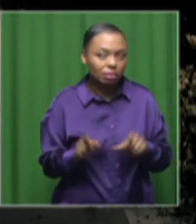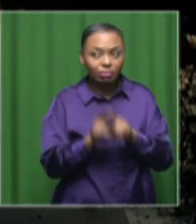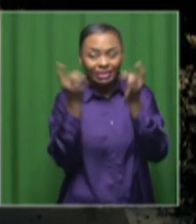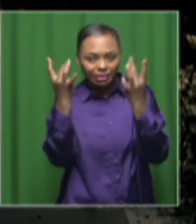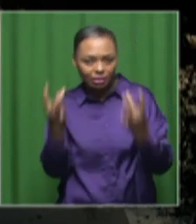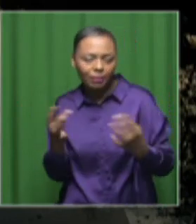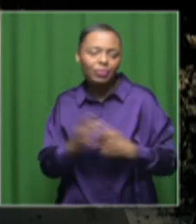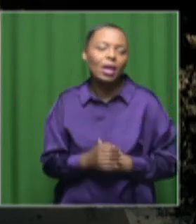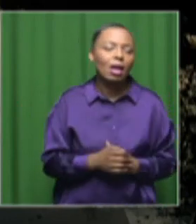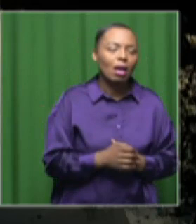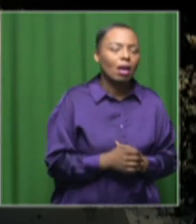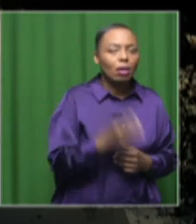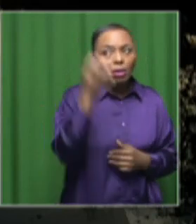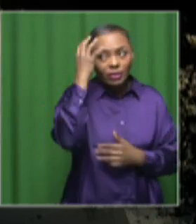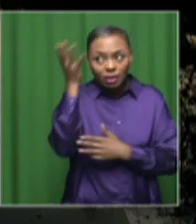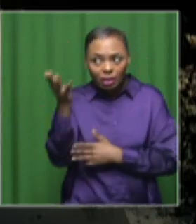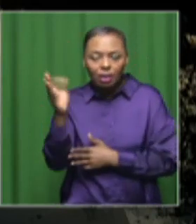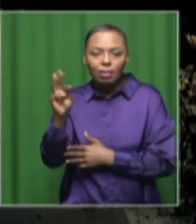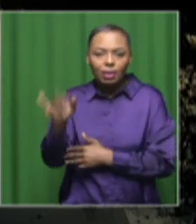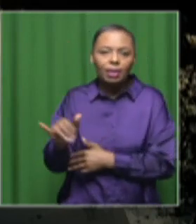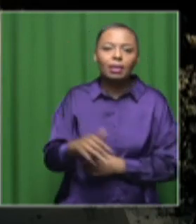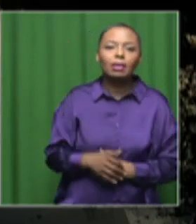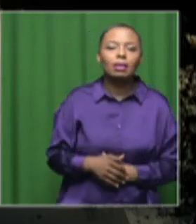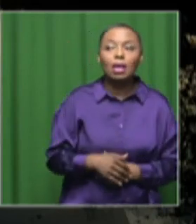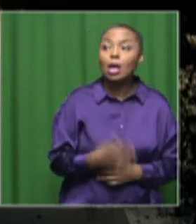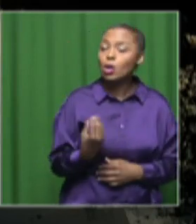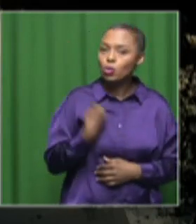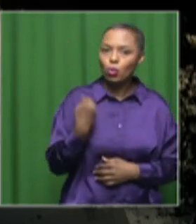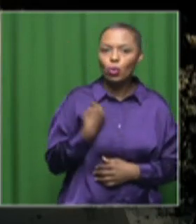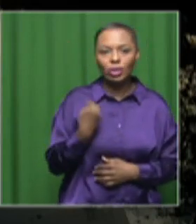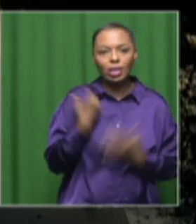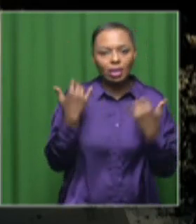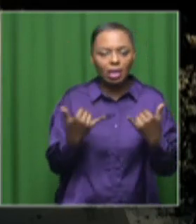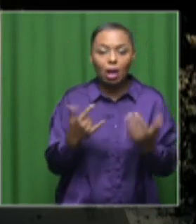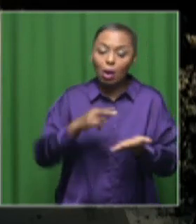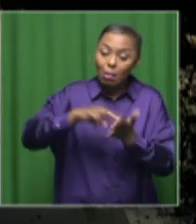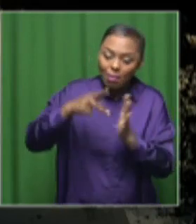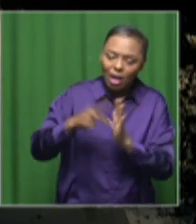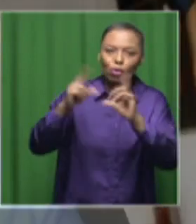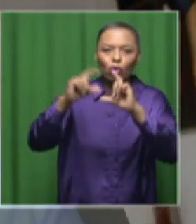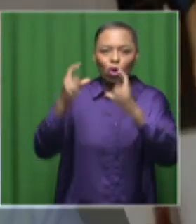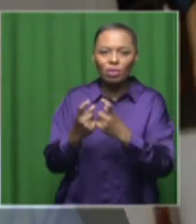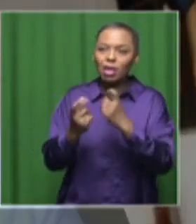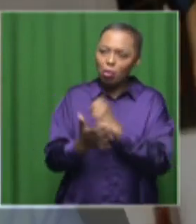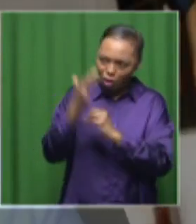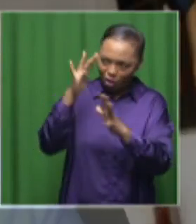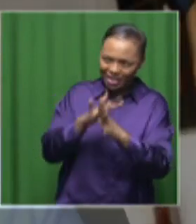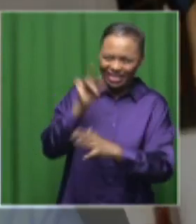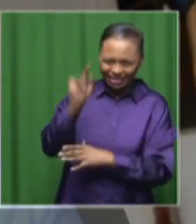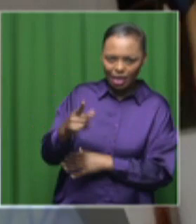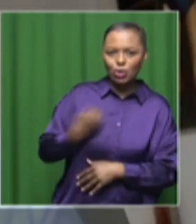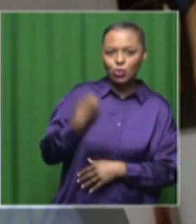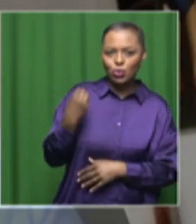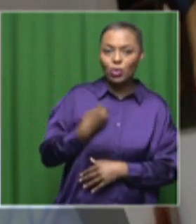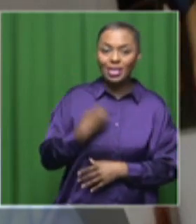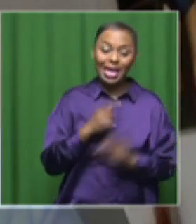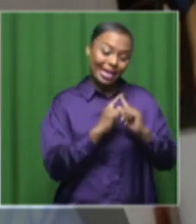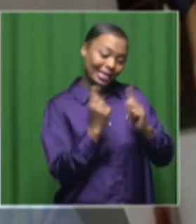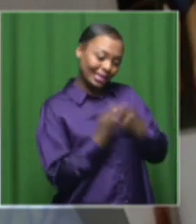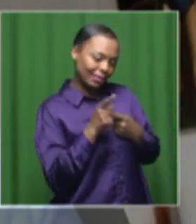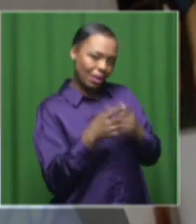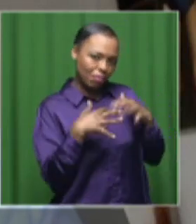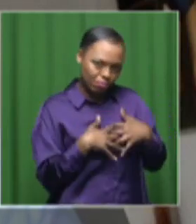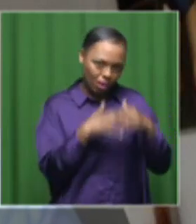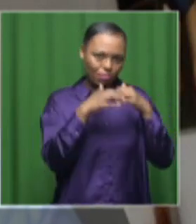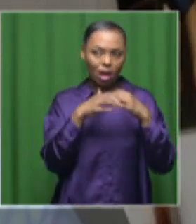I think absolutely. The youth are a great priority with the Planning Commission. It's a focus of ours. We have a task team looking exactly at